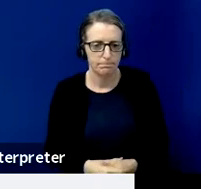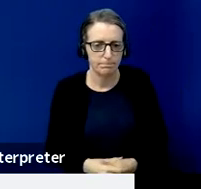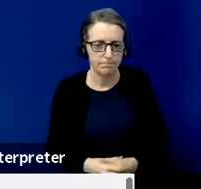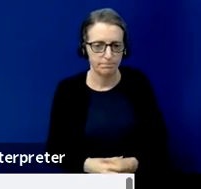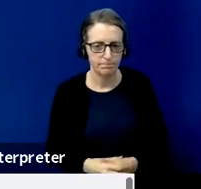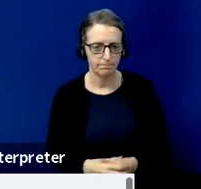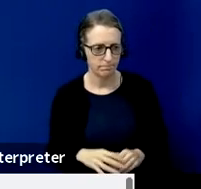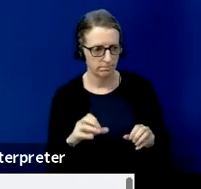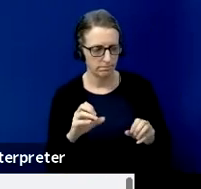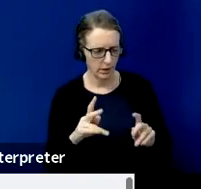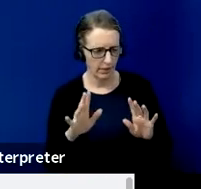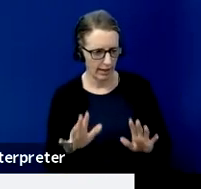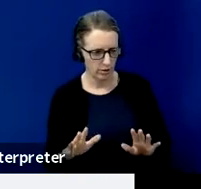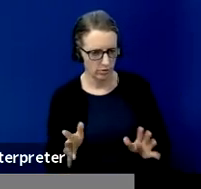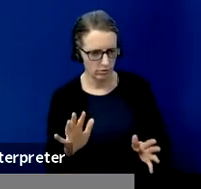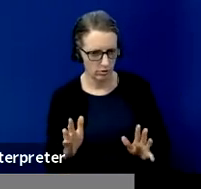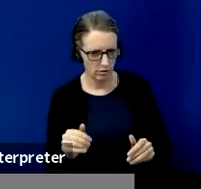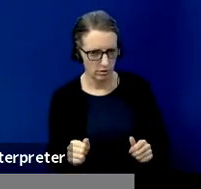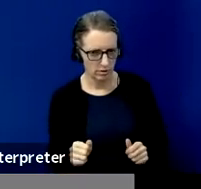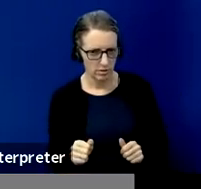Okay, there we go.